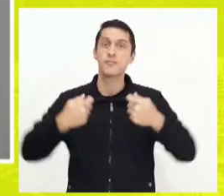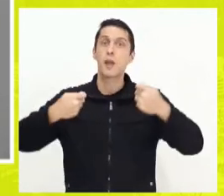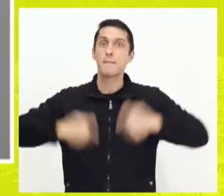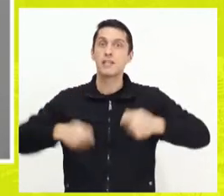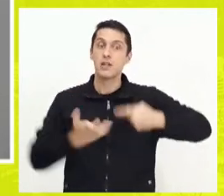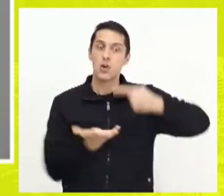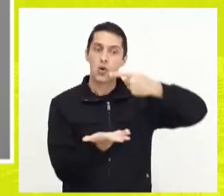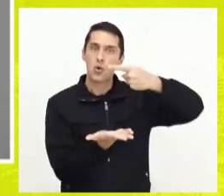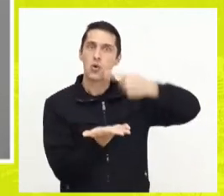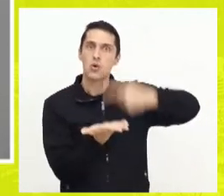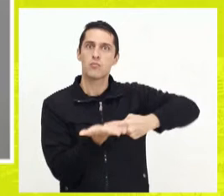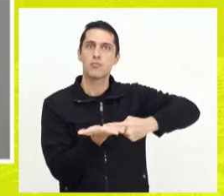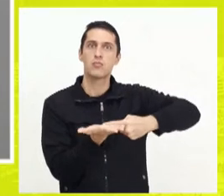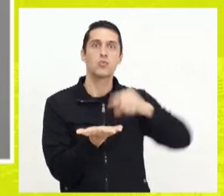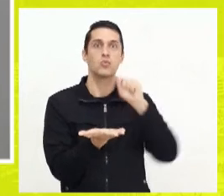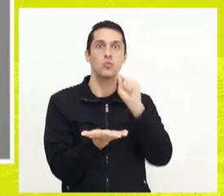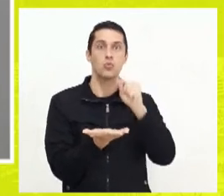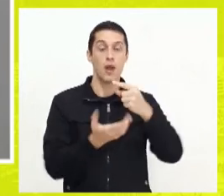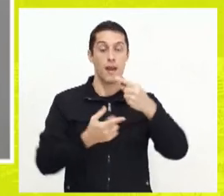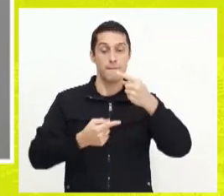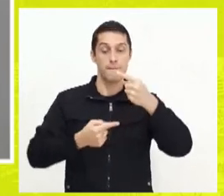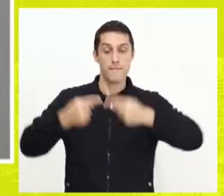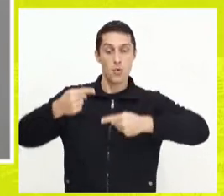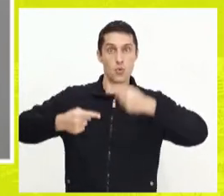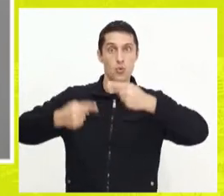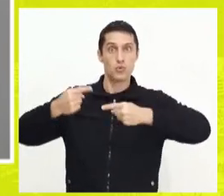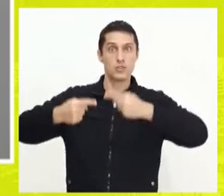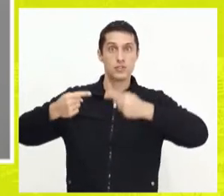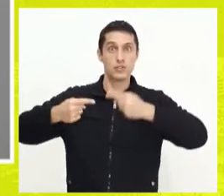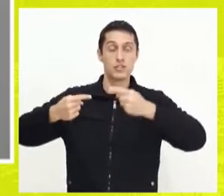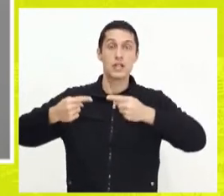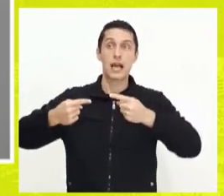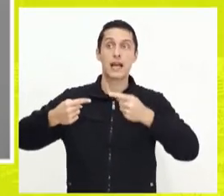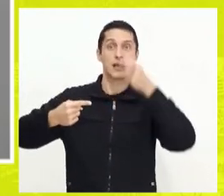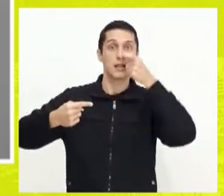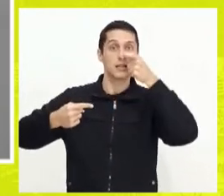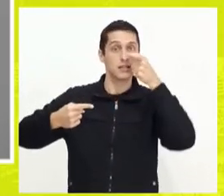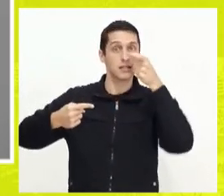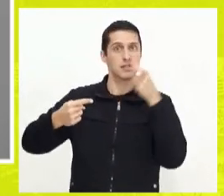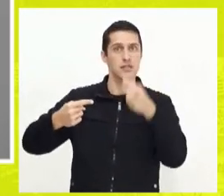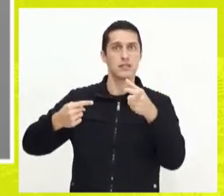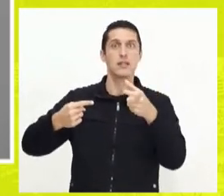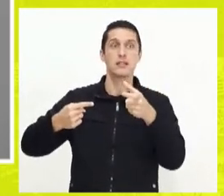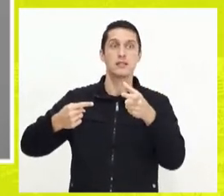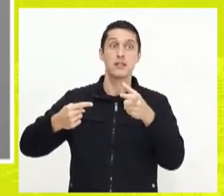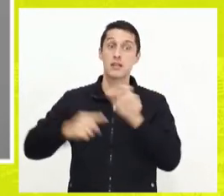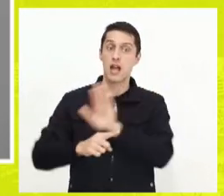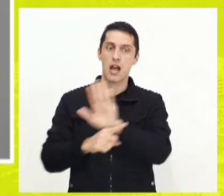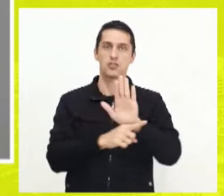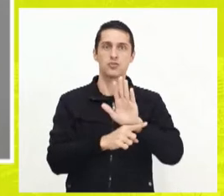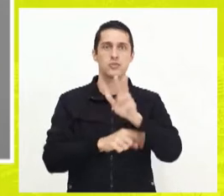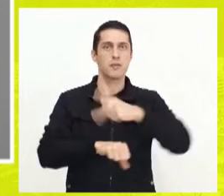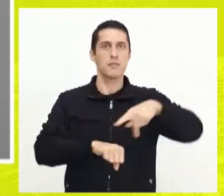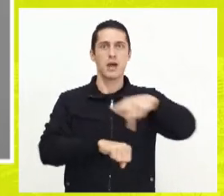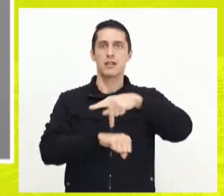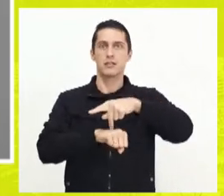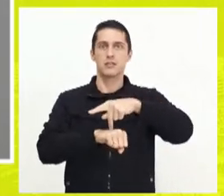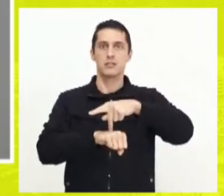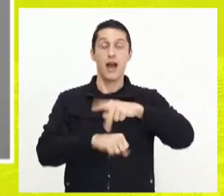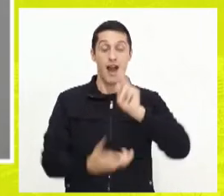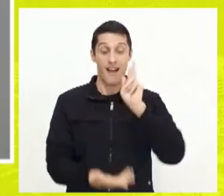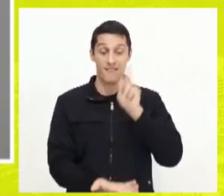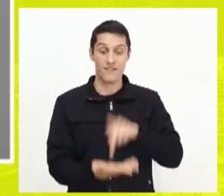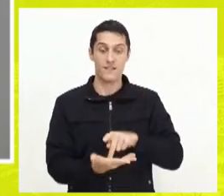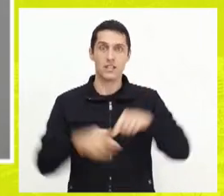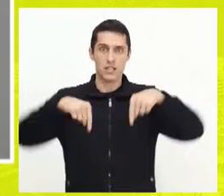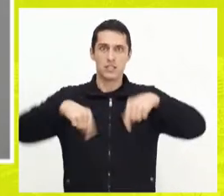commit with the policy that is interesting for the country for our electoral